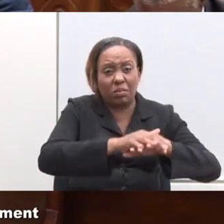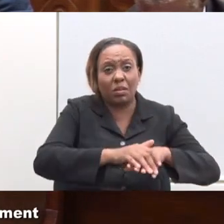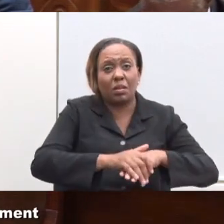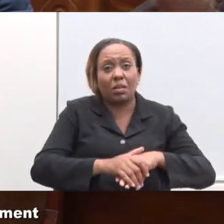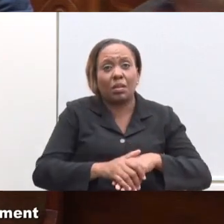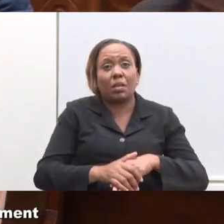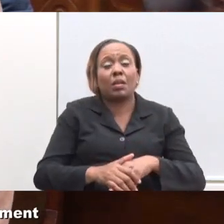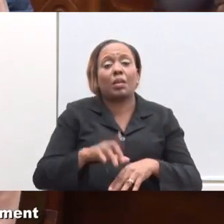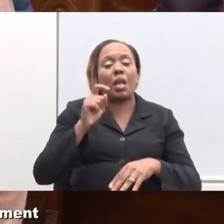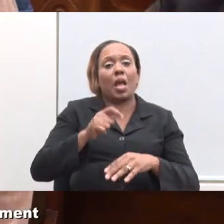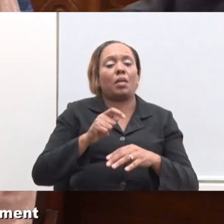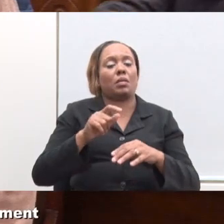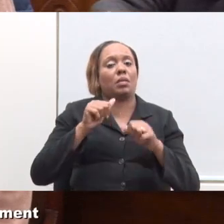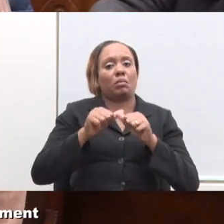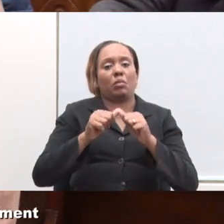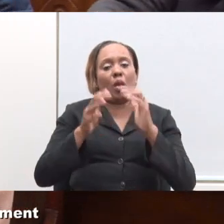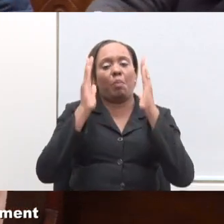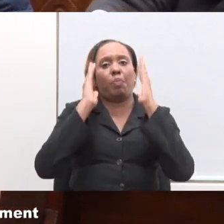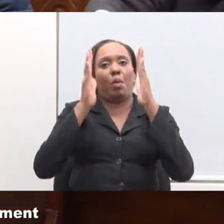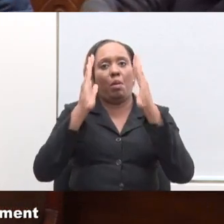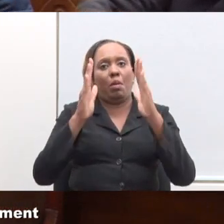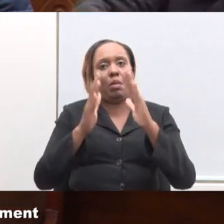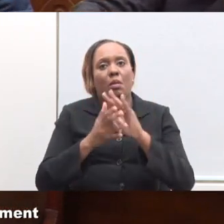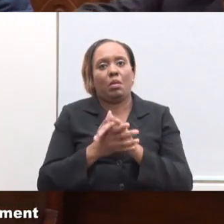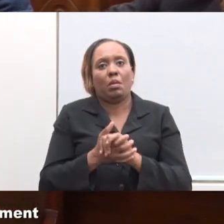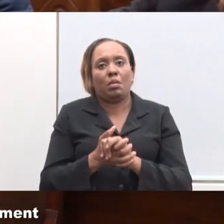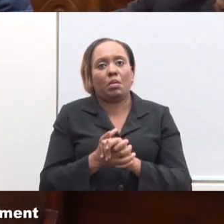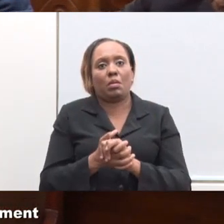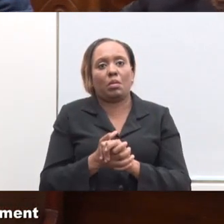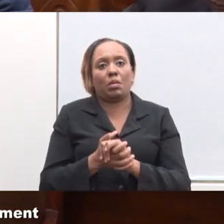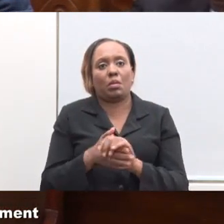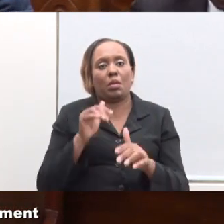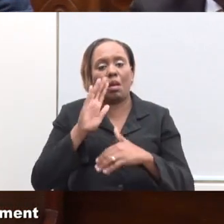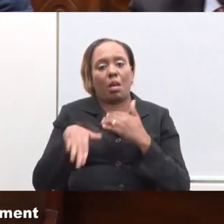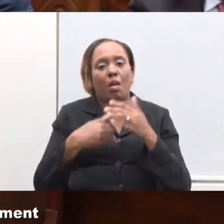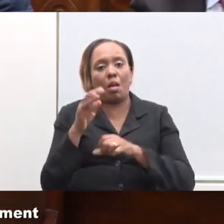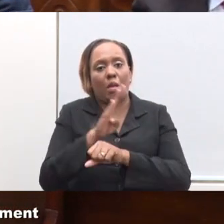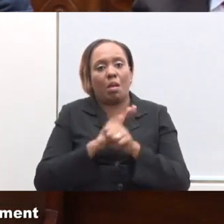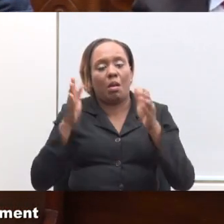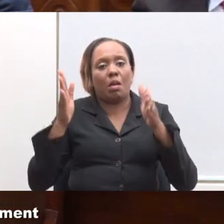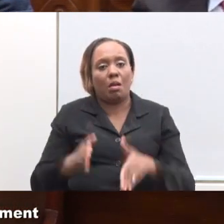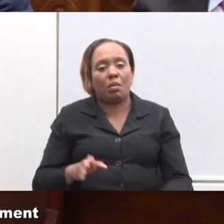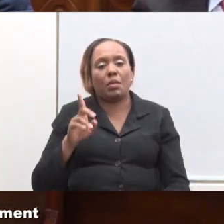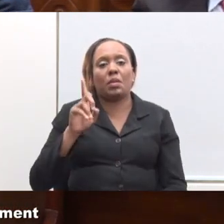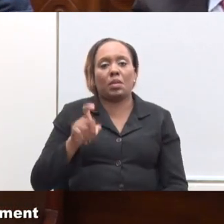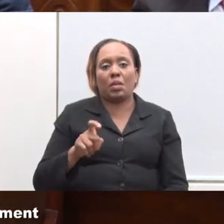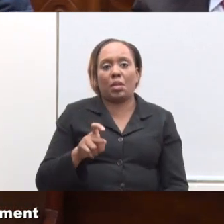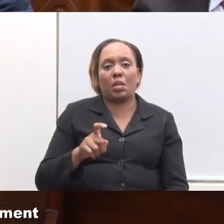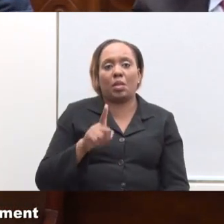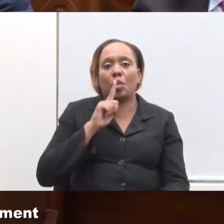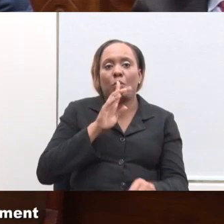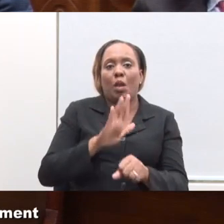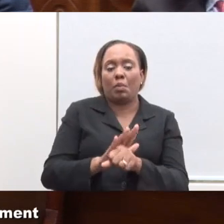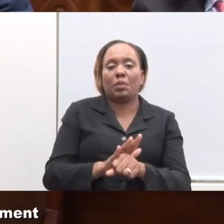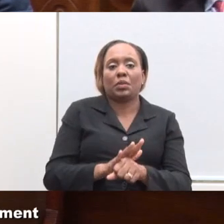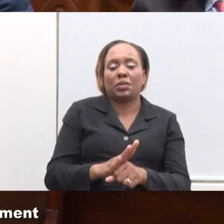have before all Barbados to give some commitments here tonight. There will have to be